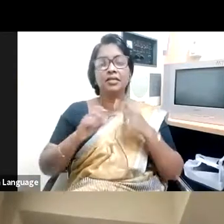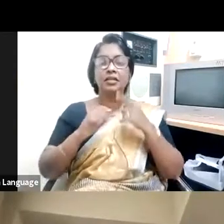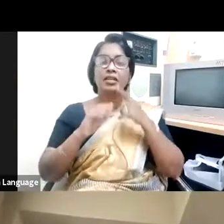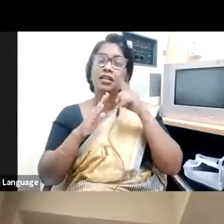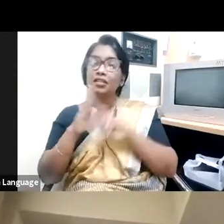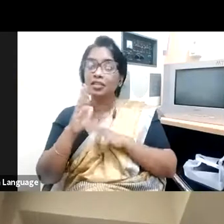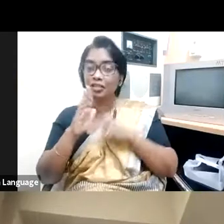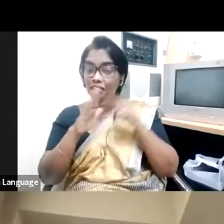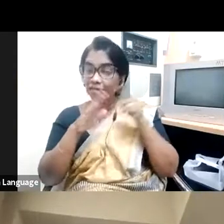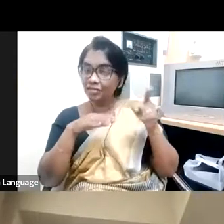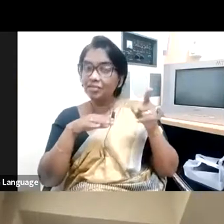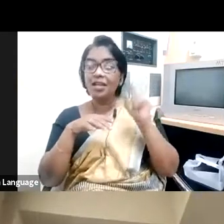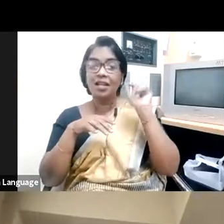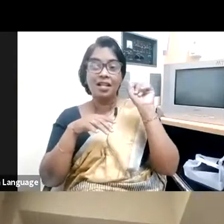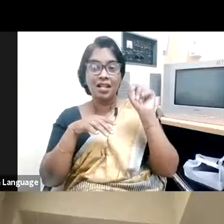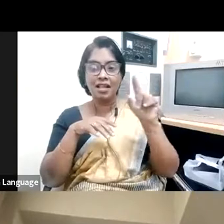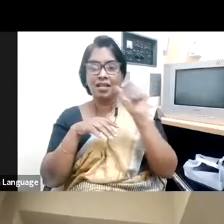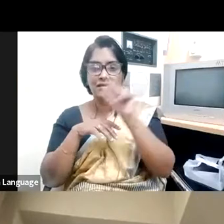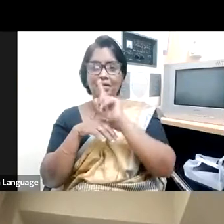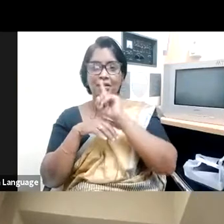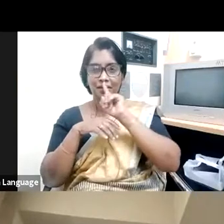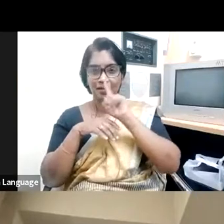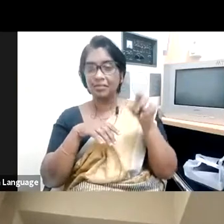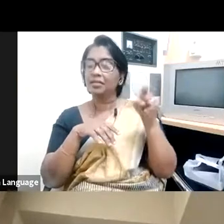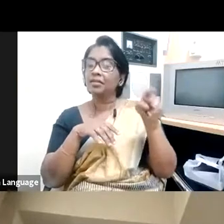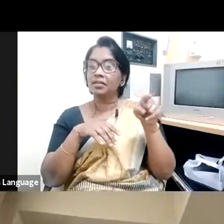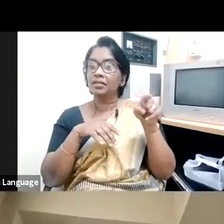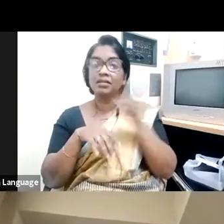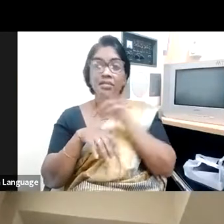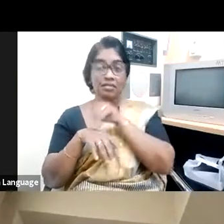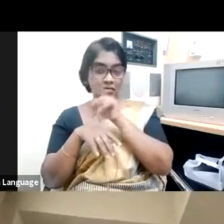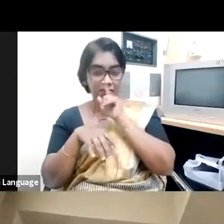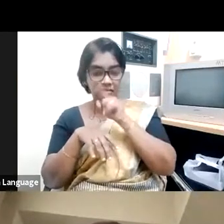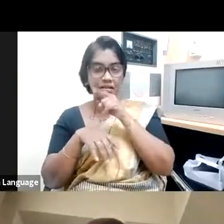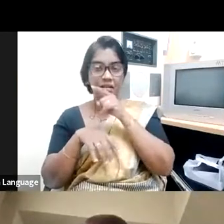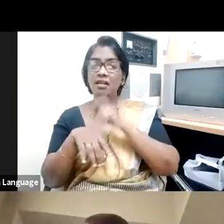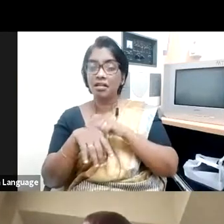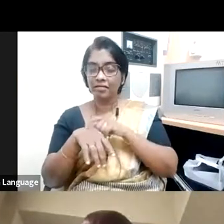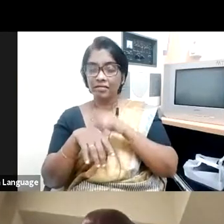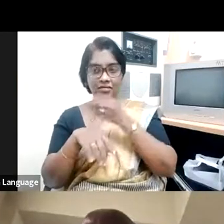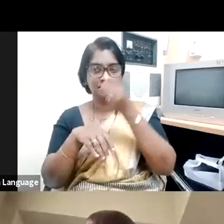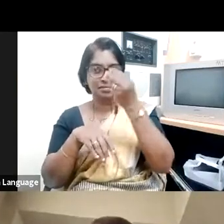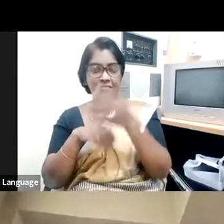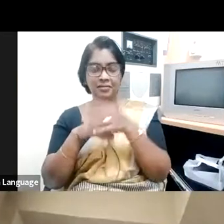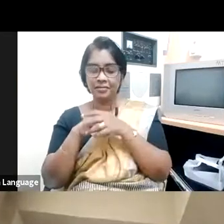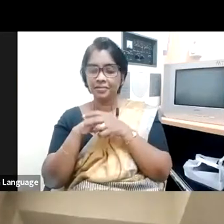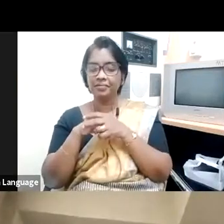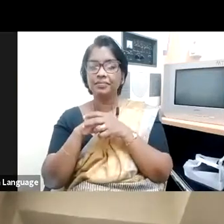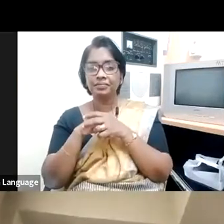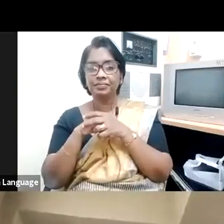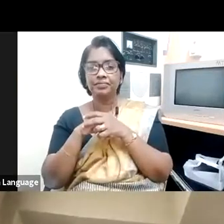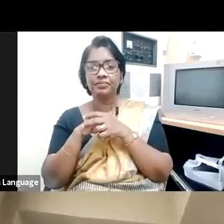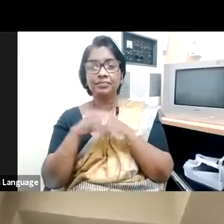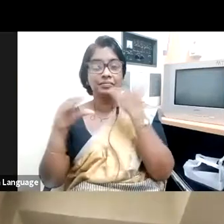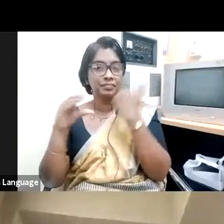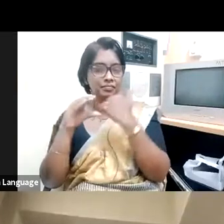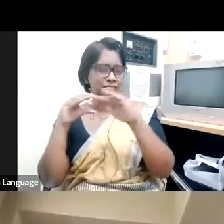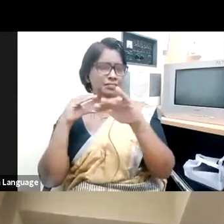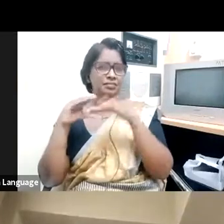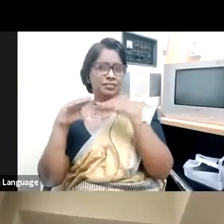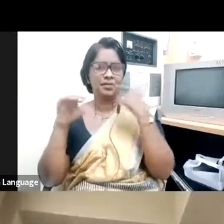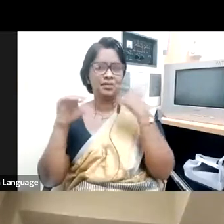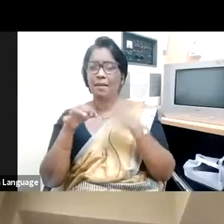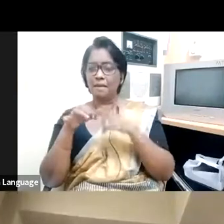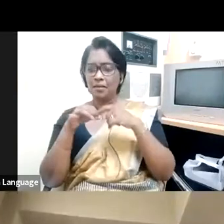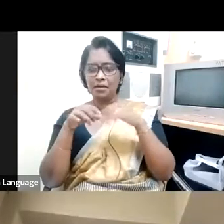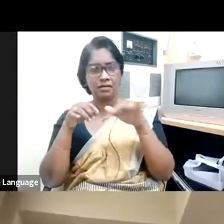in this conversation. So I'm going to come to you next, Joe. There's a question in the chat box as well. Joe, having personally used and seen